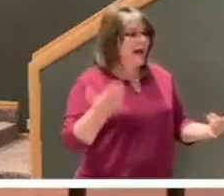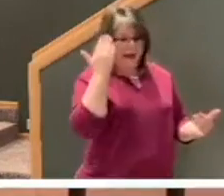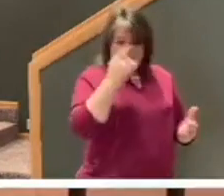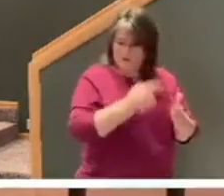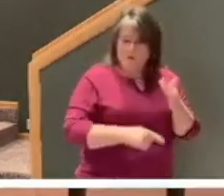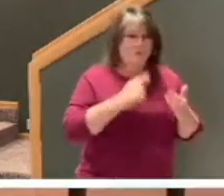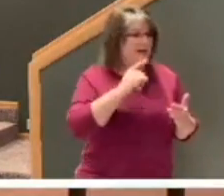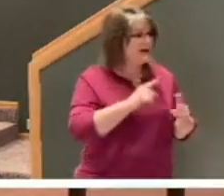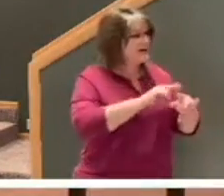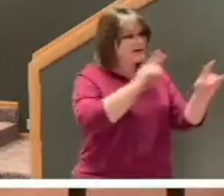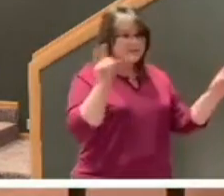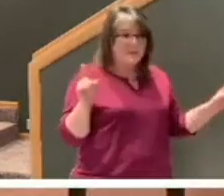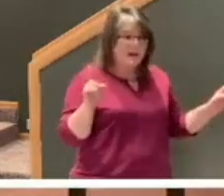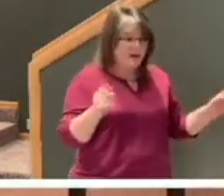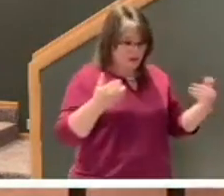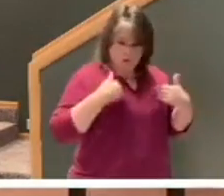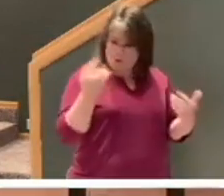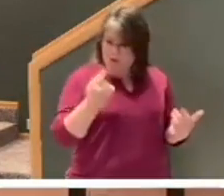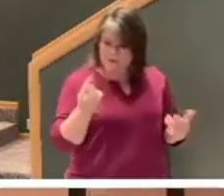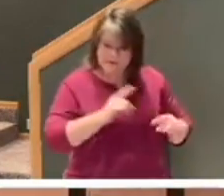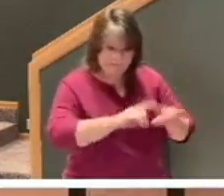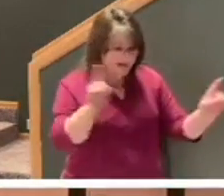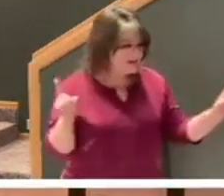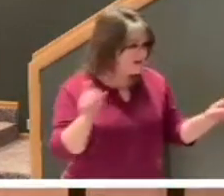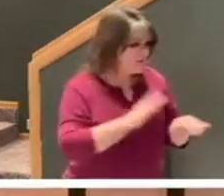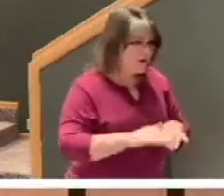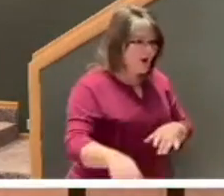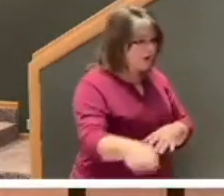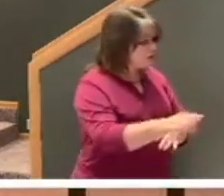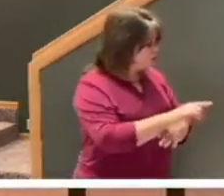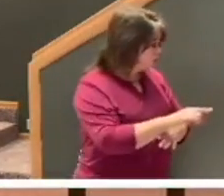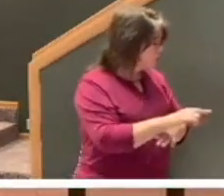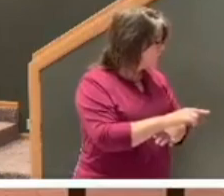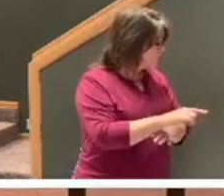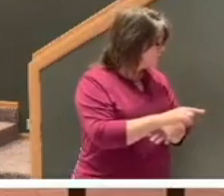it is, but you've got something different on you.